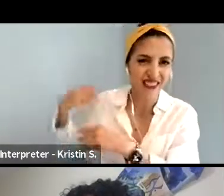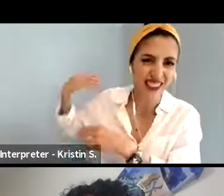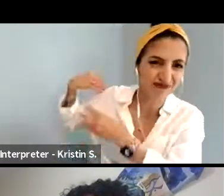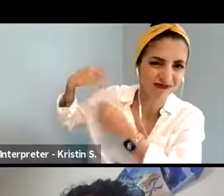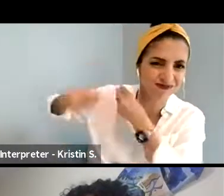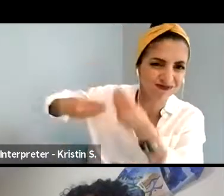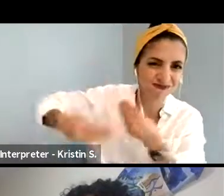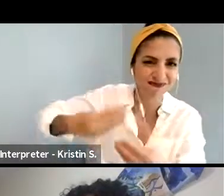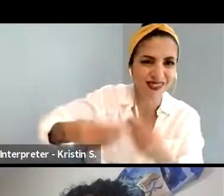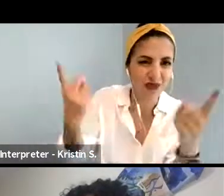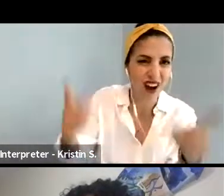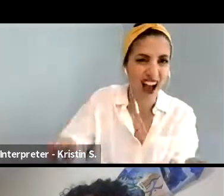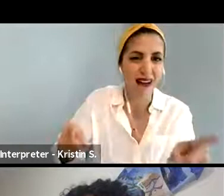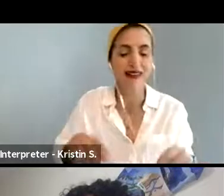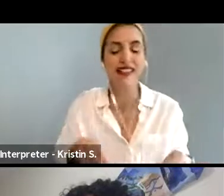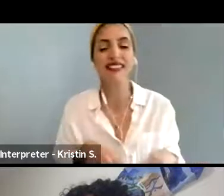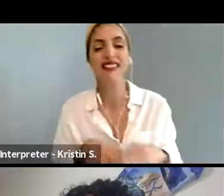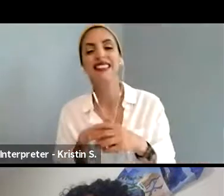timeline.